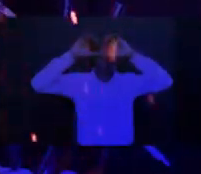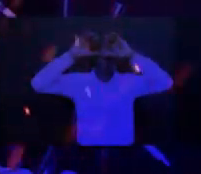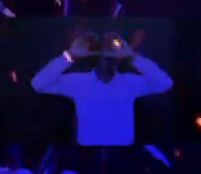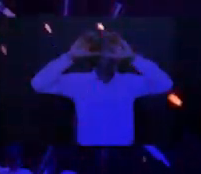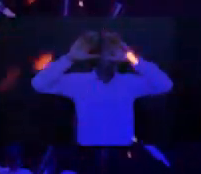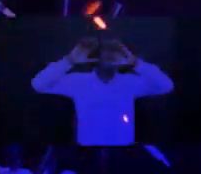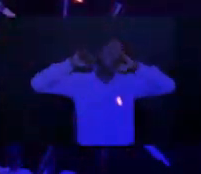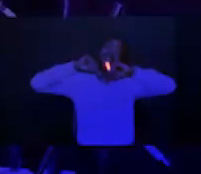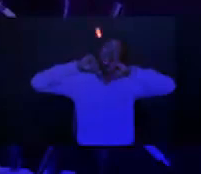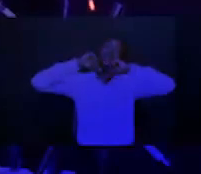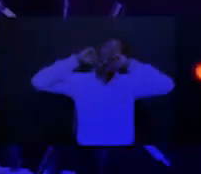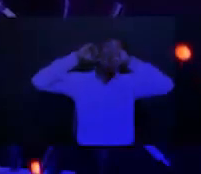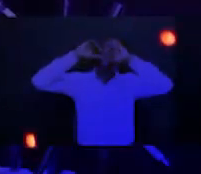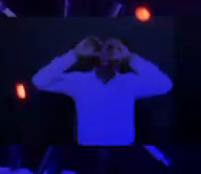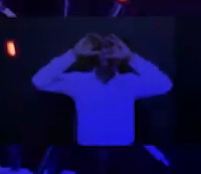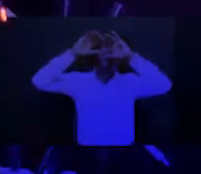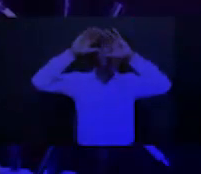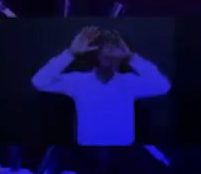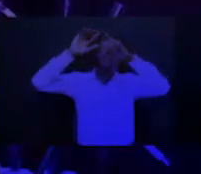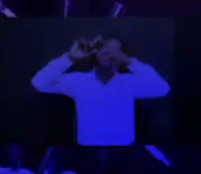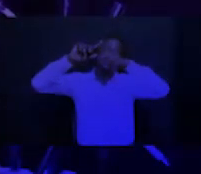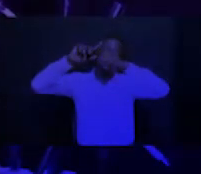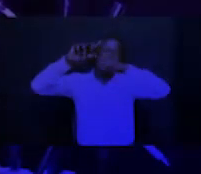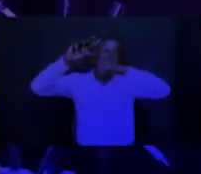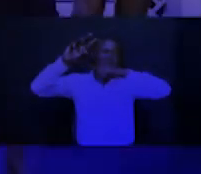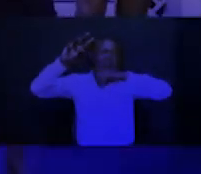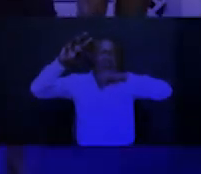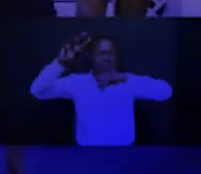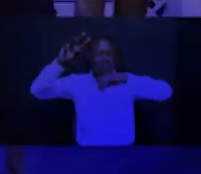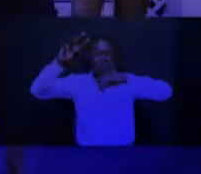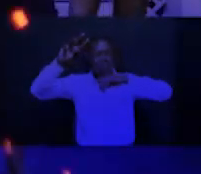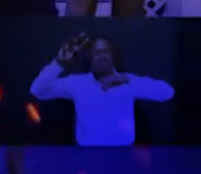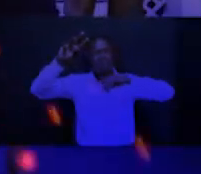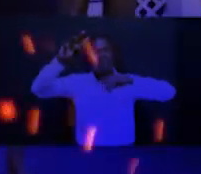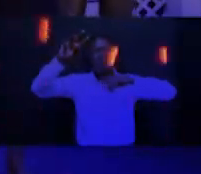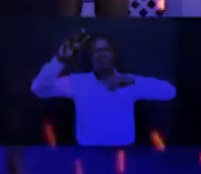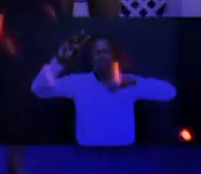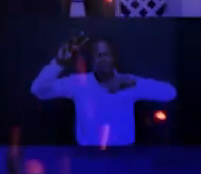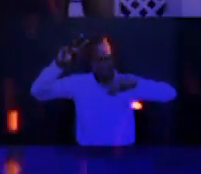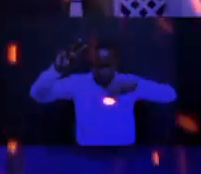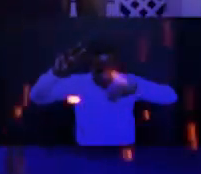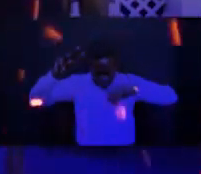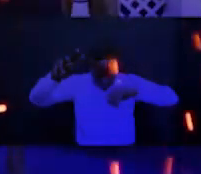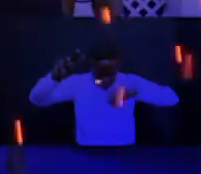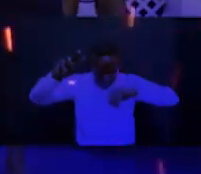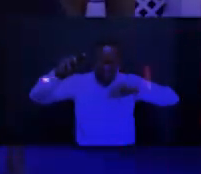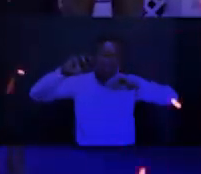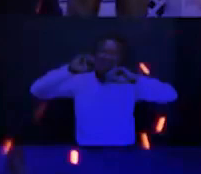Yes, you're right.